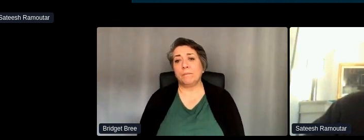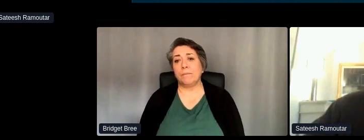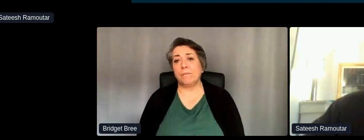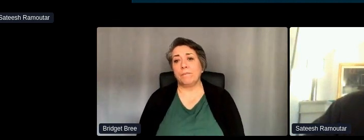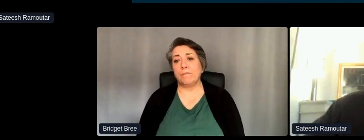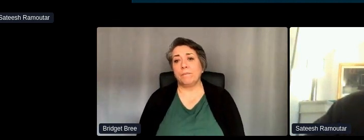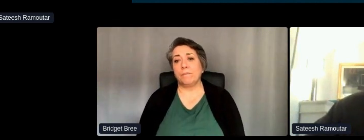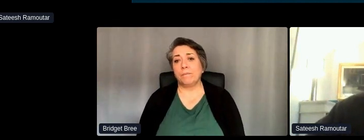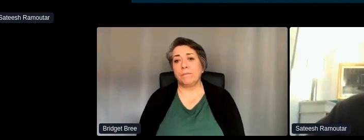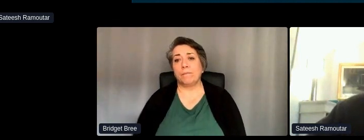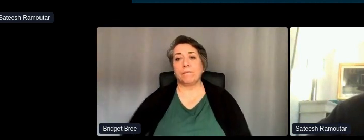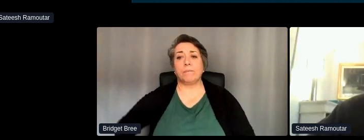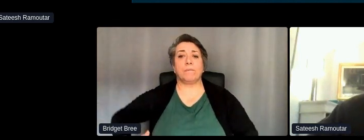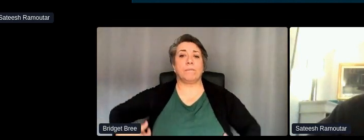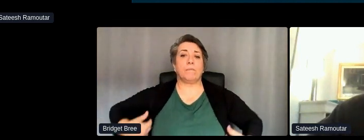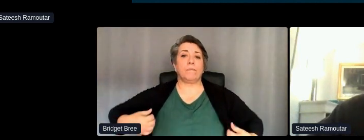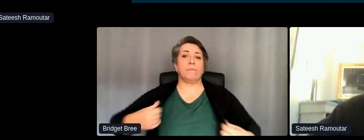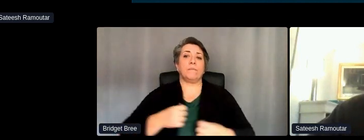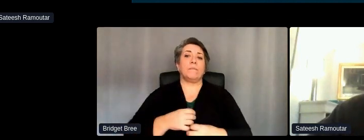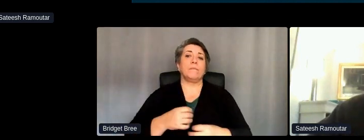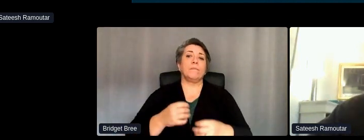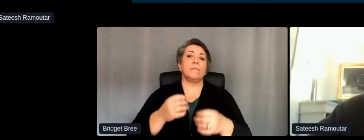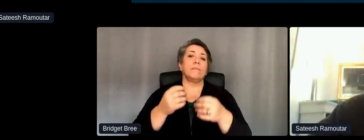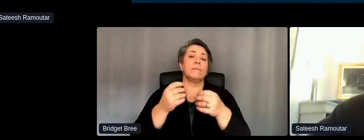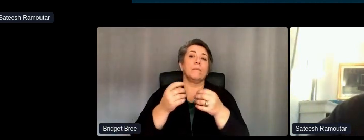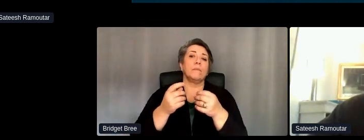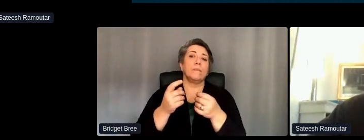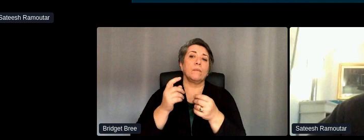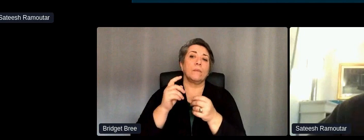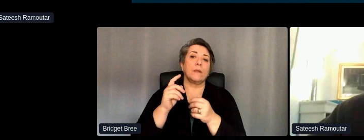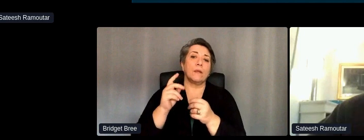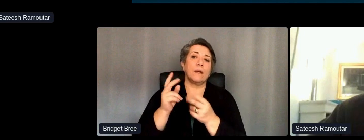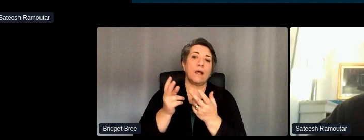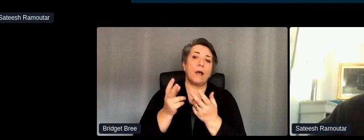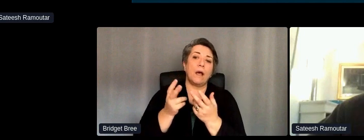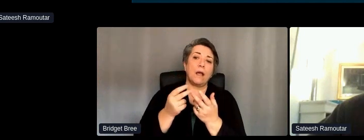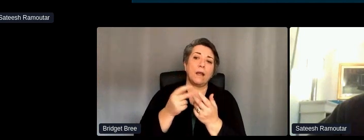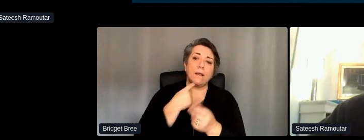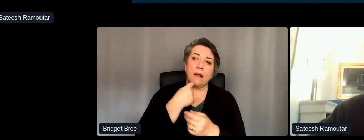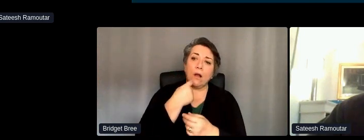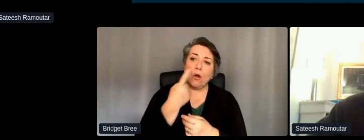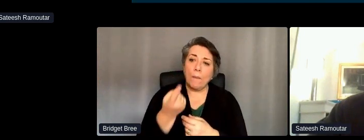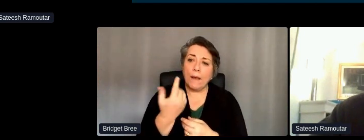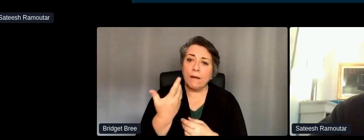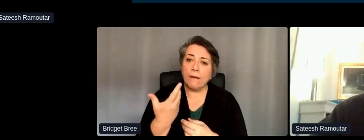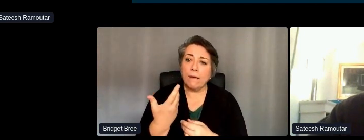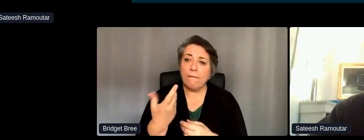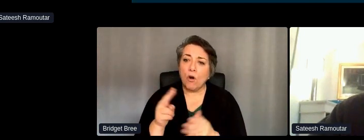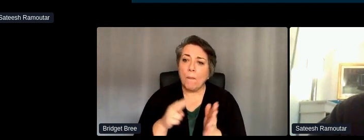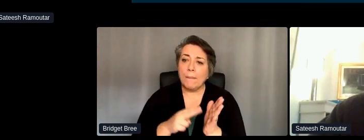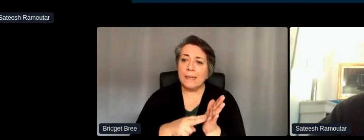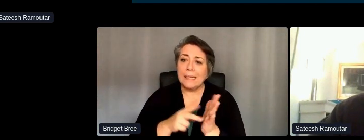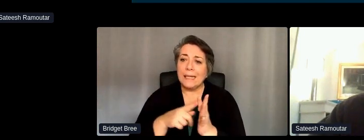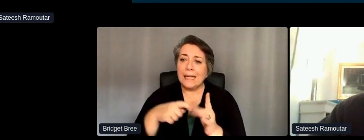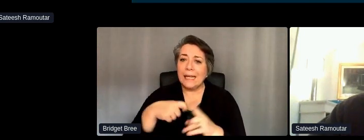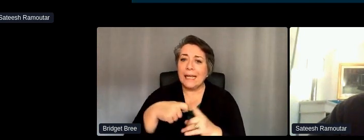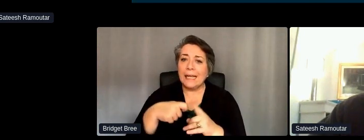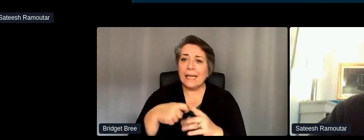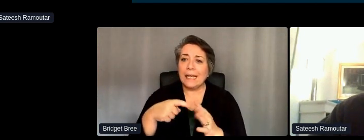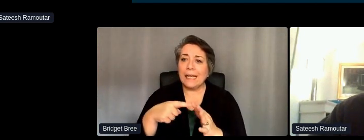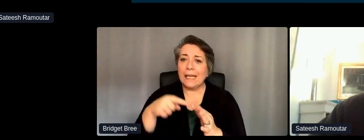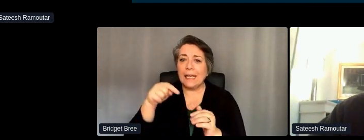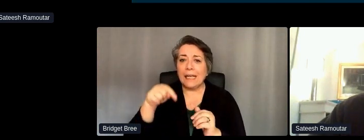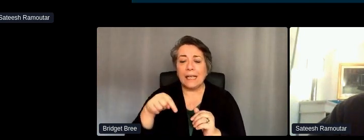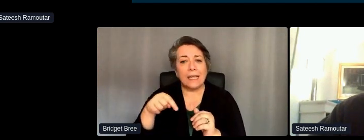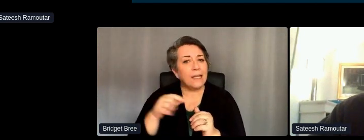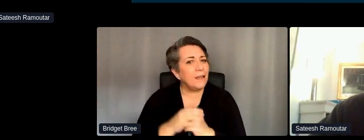There's a second a comment here from Nikki Mattel as well, and this is regarding haptic feedback.